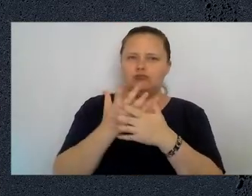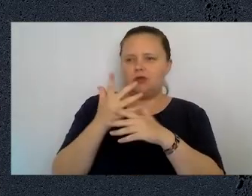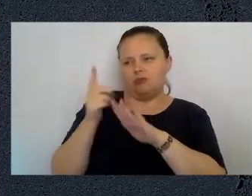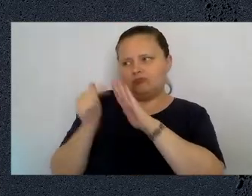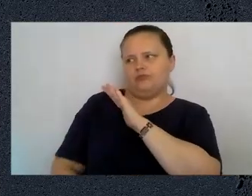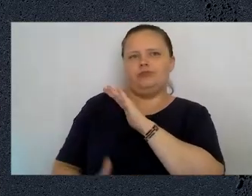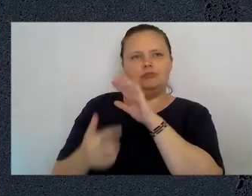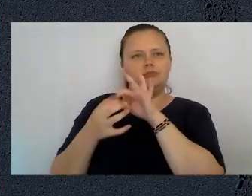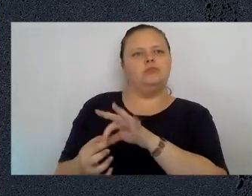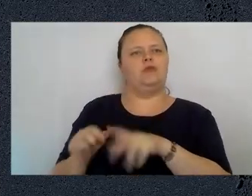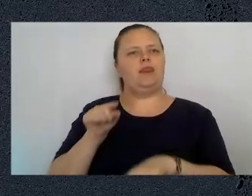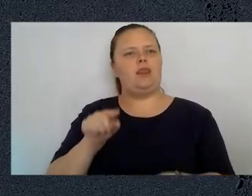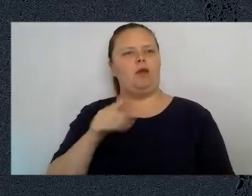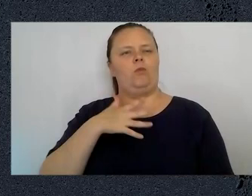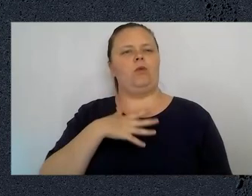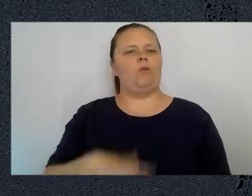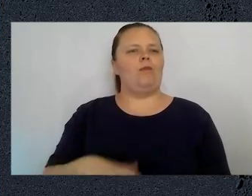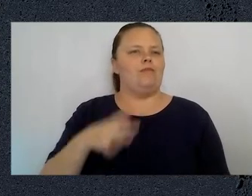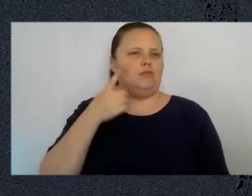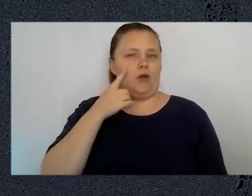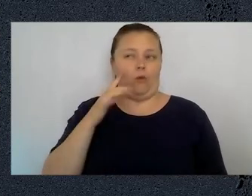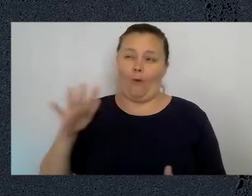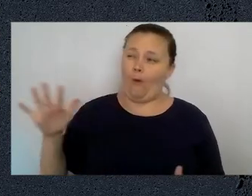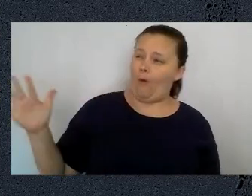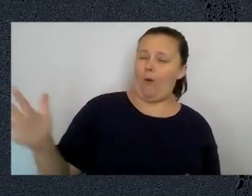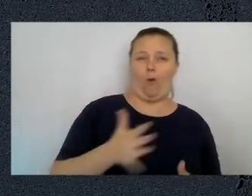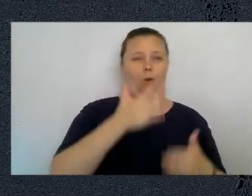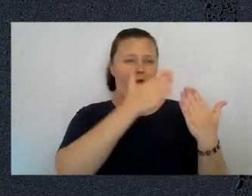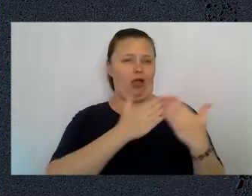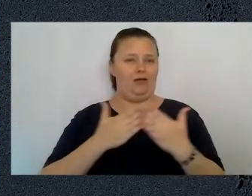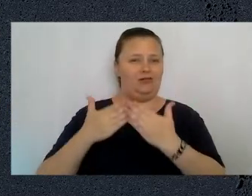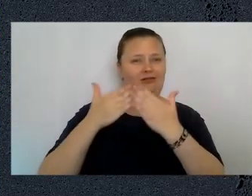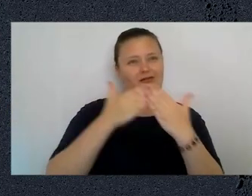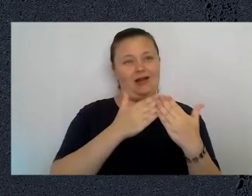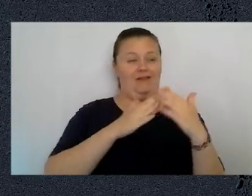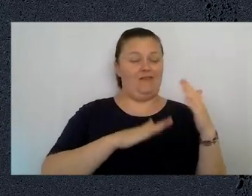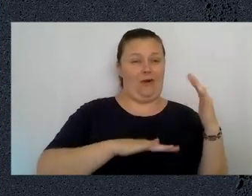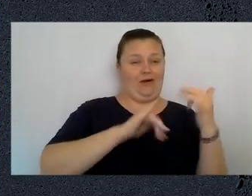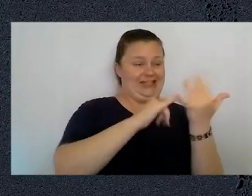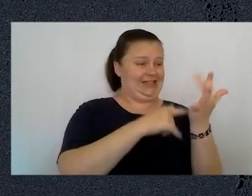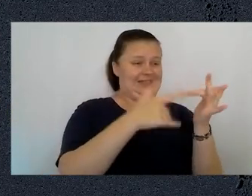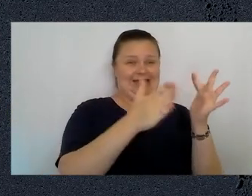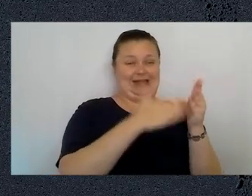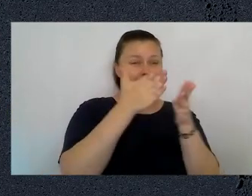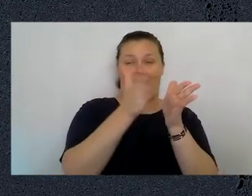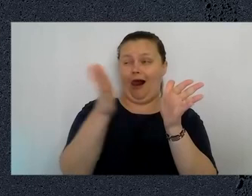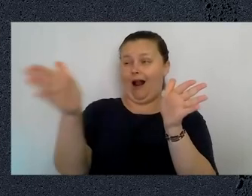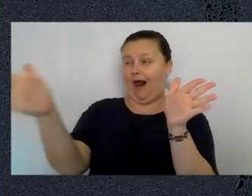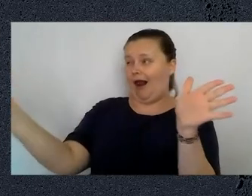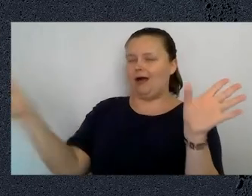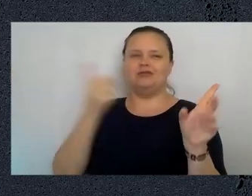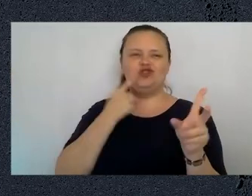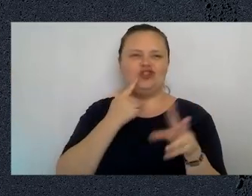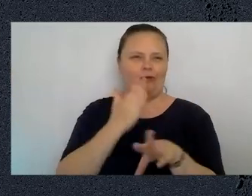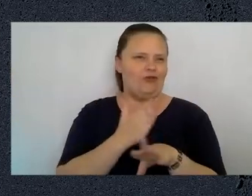we're trying to expose every scholar to the breadth of STEM careers that are out there across every